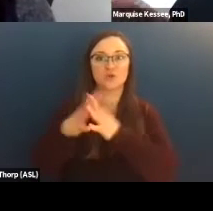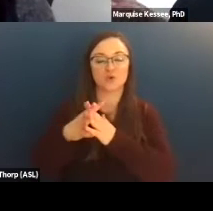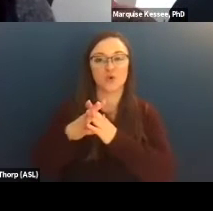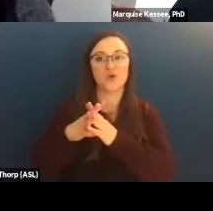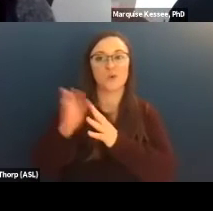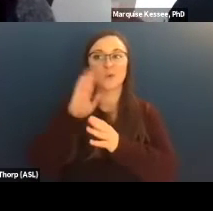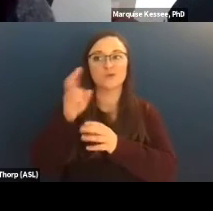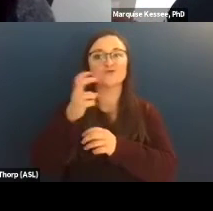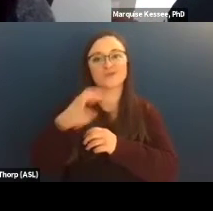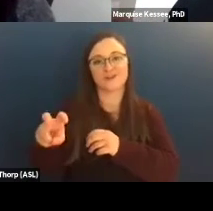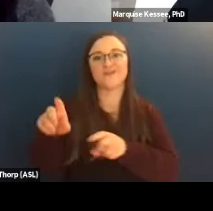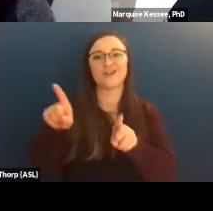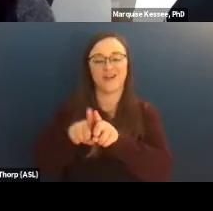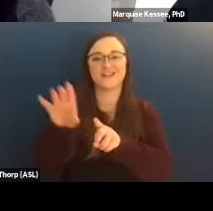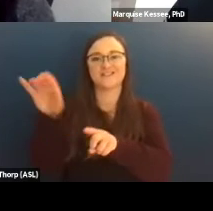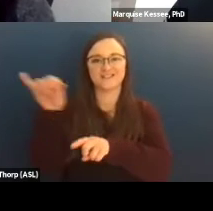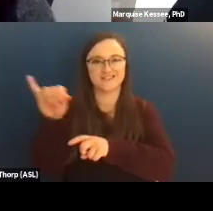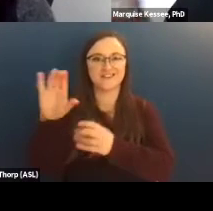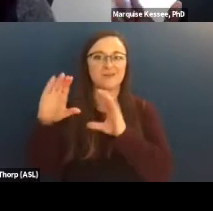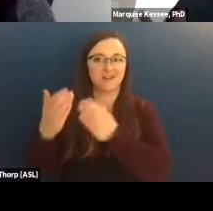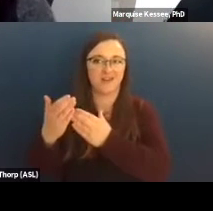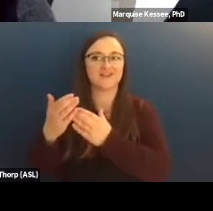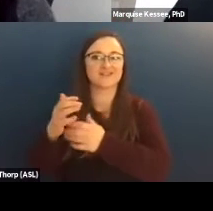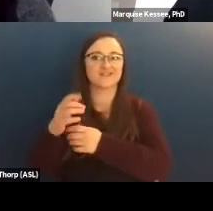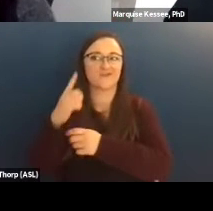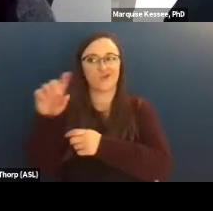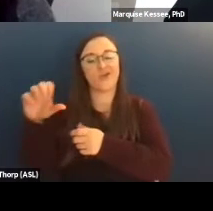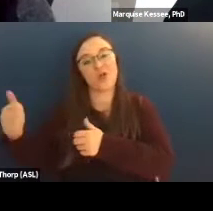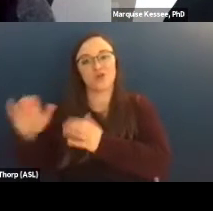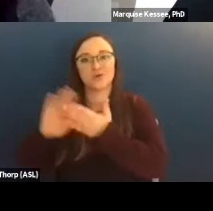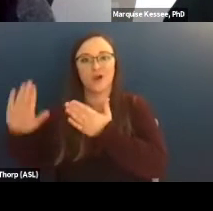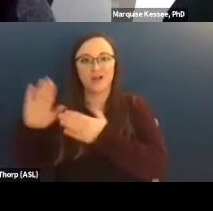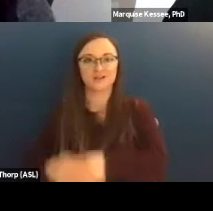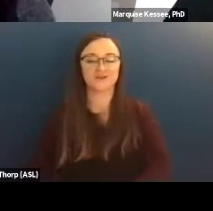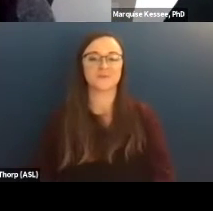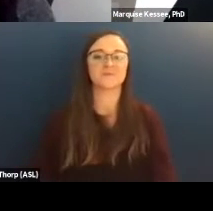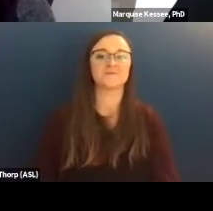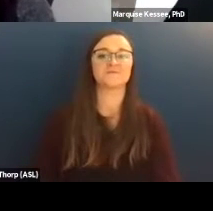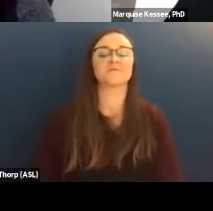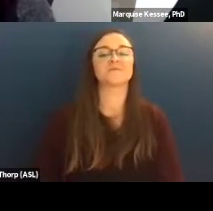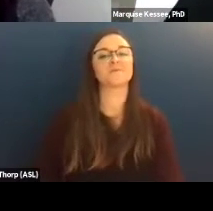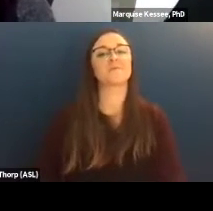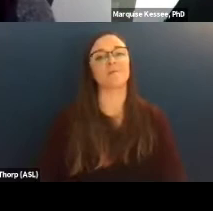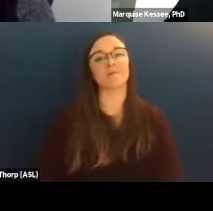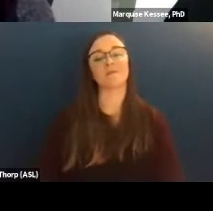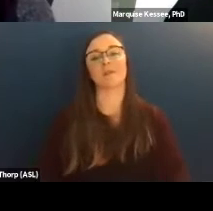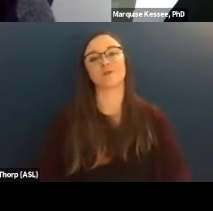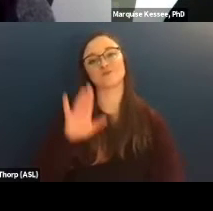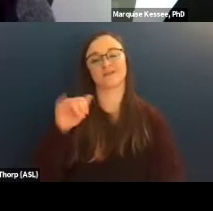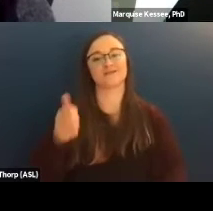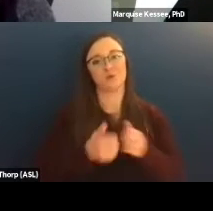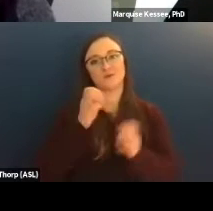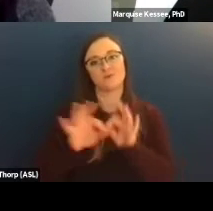as entrepreneurship at the four-year institution. So those type things, I think that to me is one of the most critical steps.